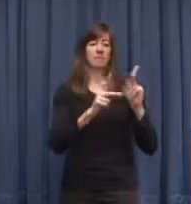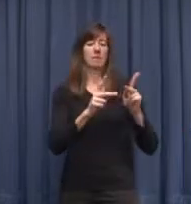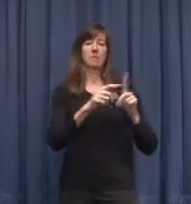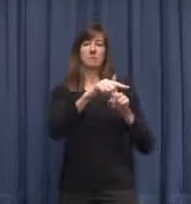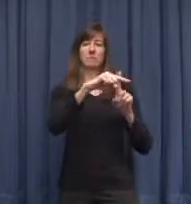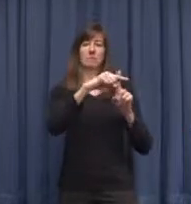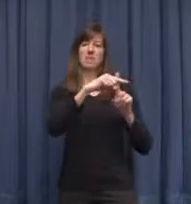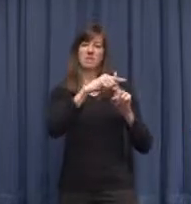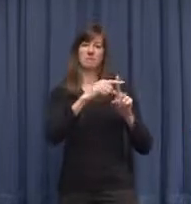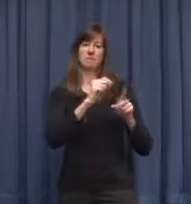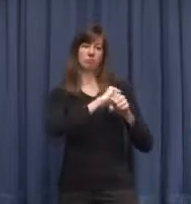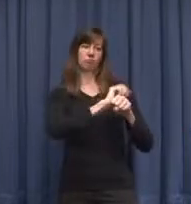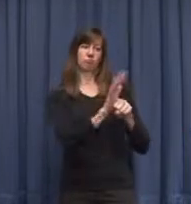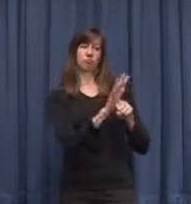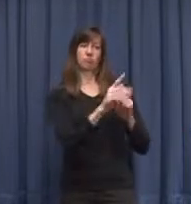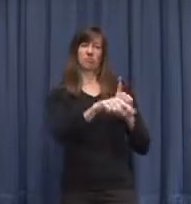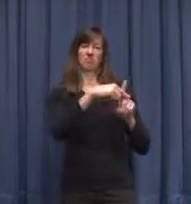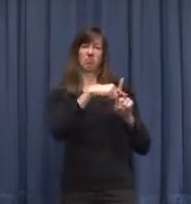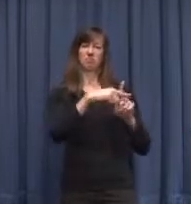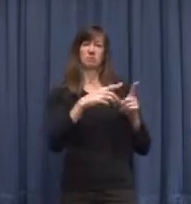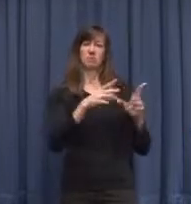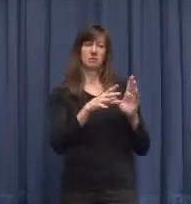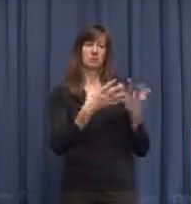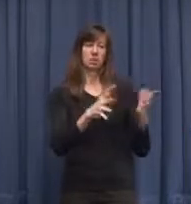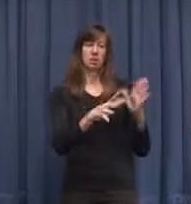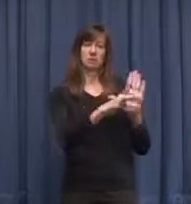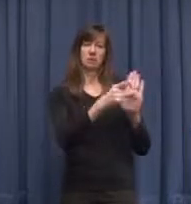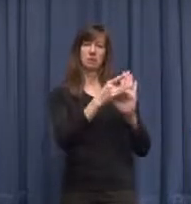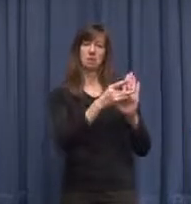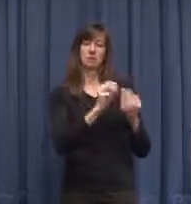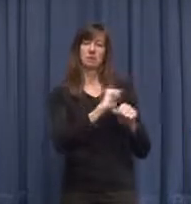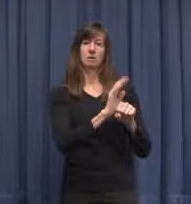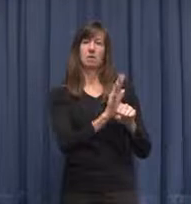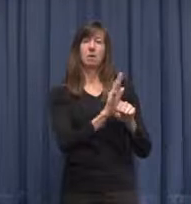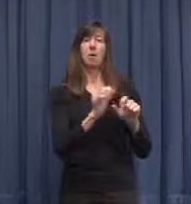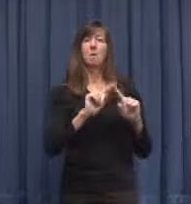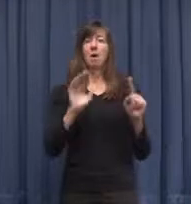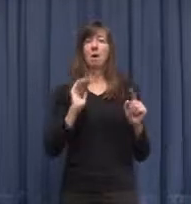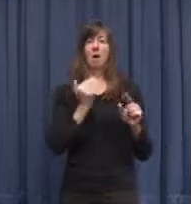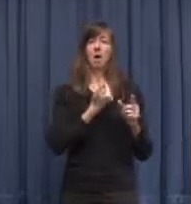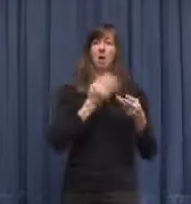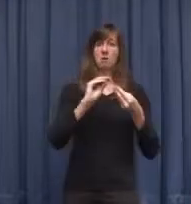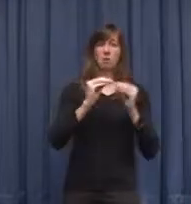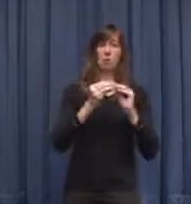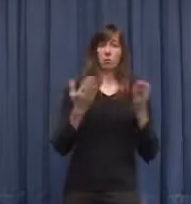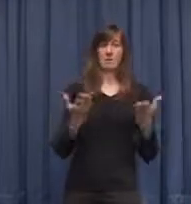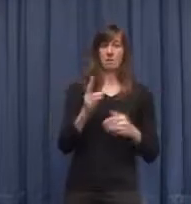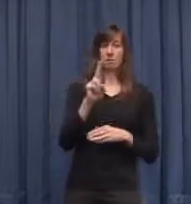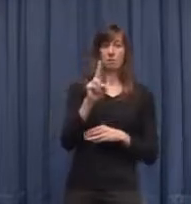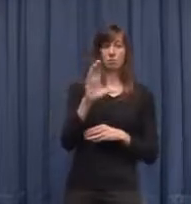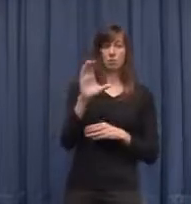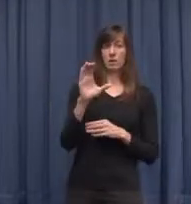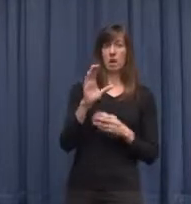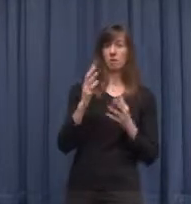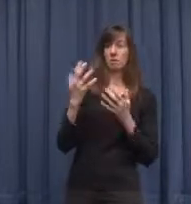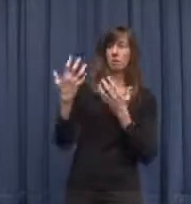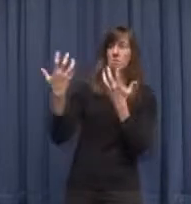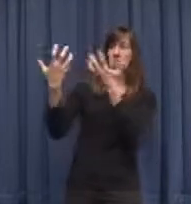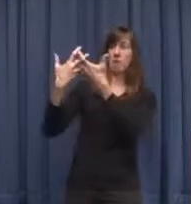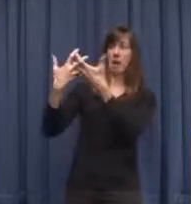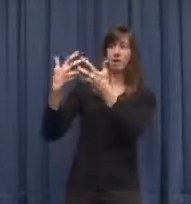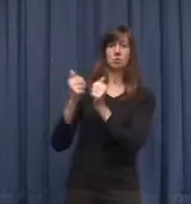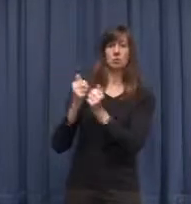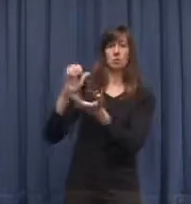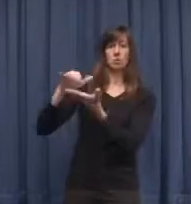But in order to make sure our numbers at the county were aligned with the state, who does also report these point of